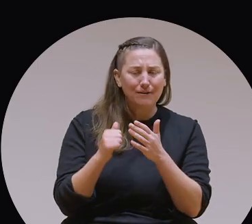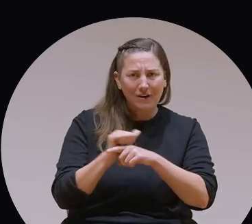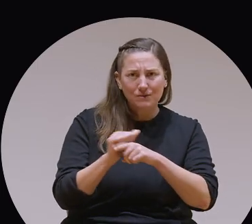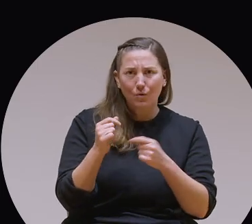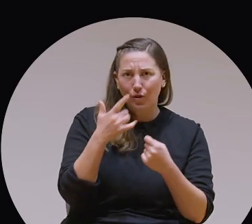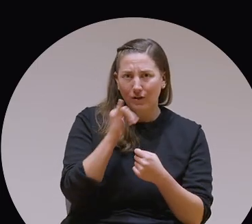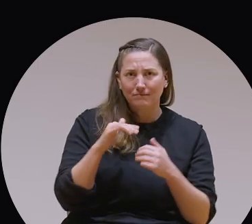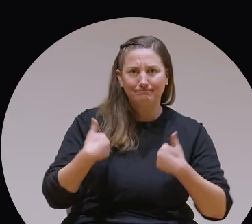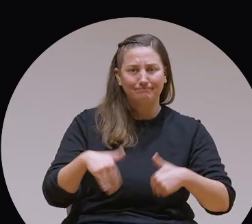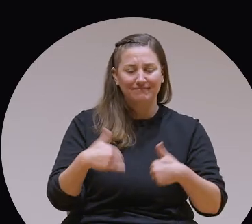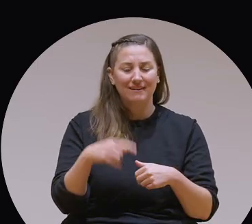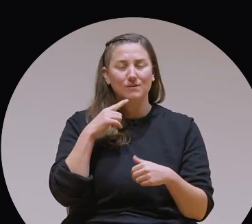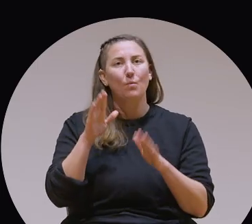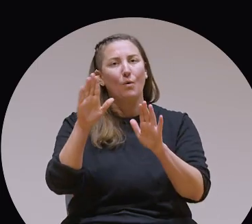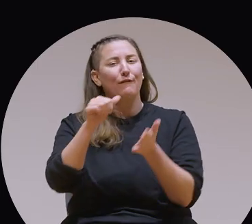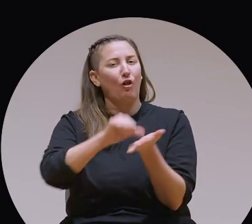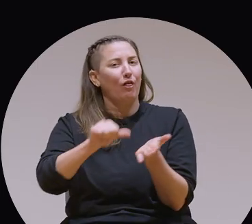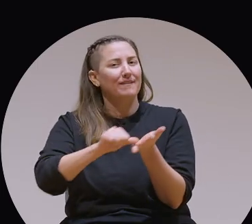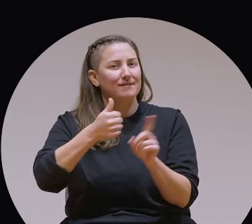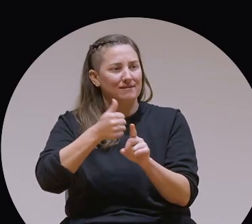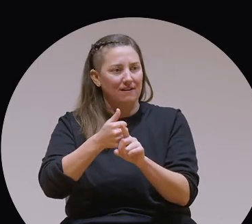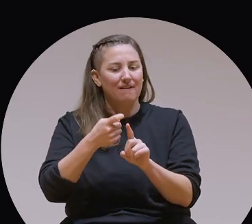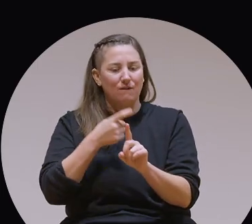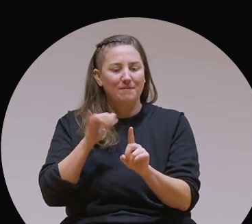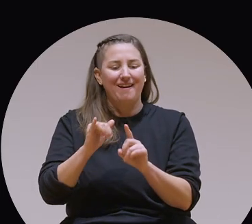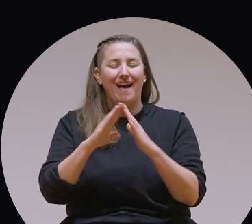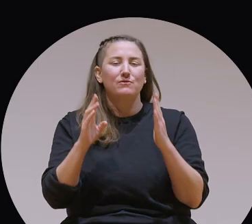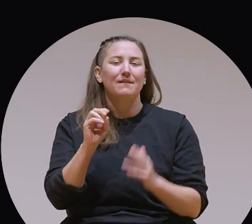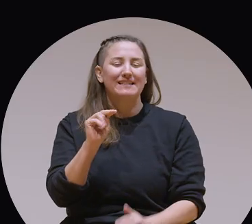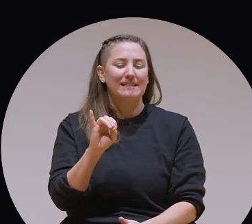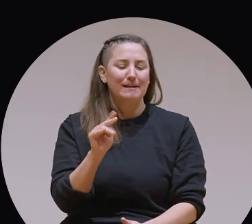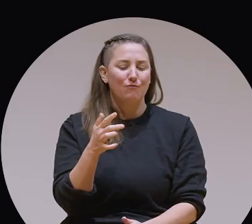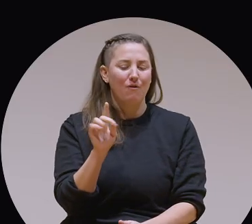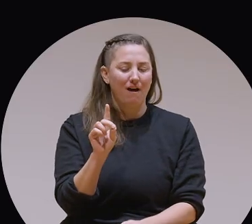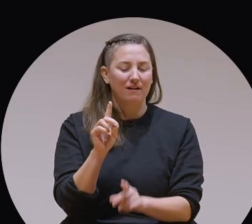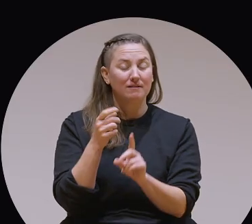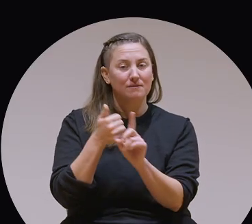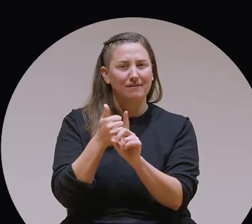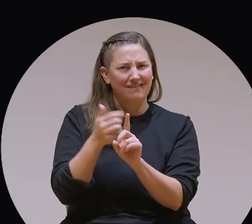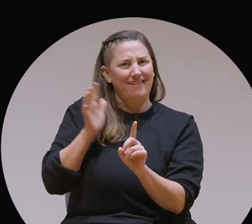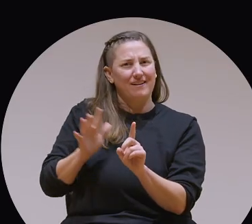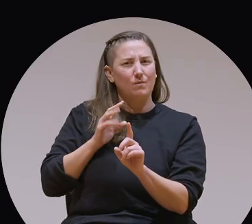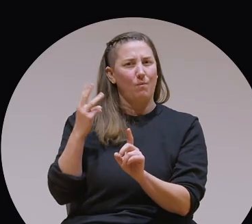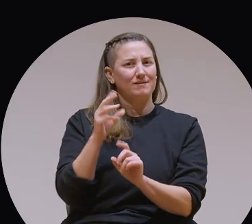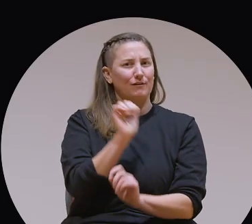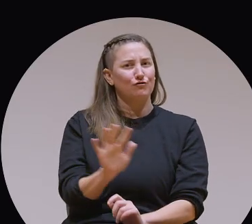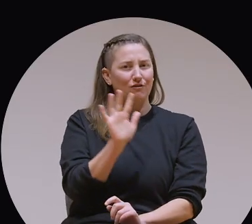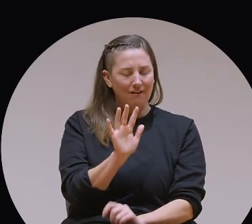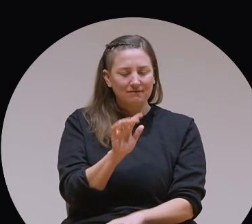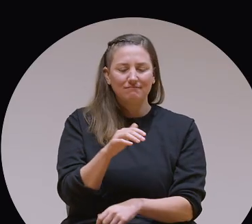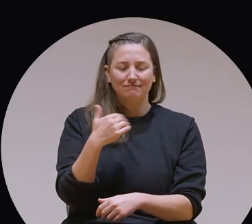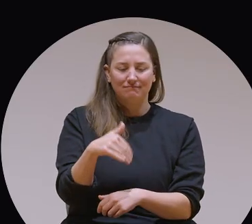practice. This is a wonderful carving from the Palace of Nimrud in ancient West Asia. And I